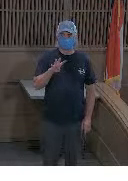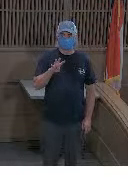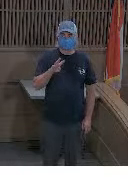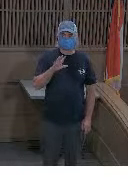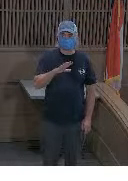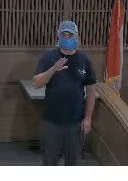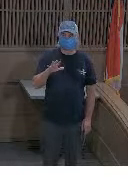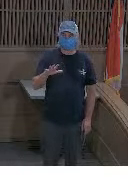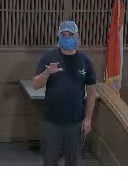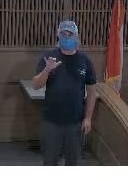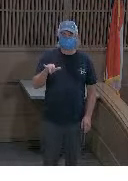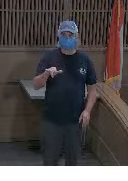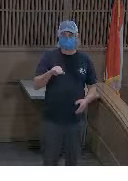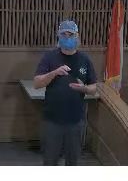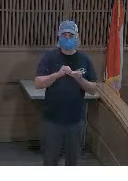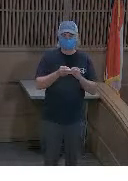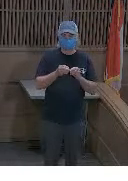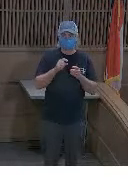844-778-2455.